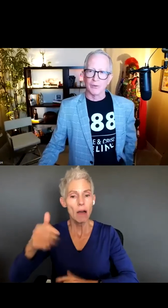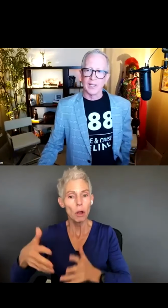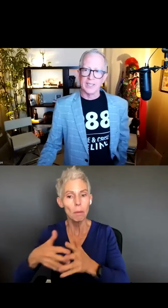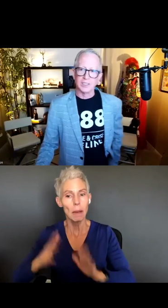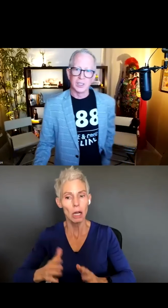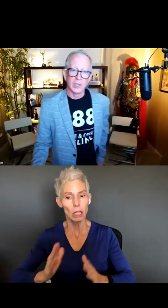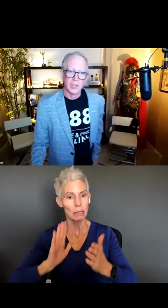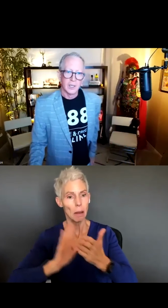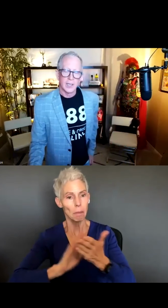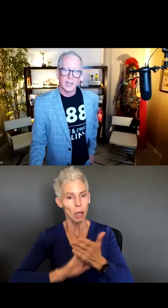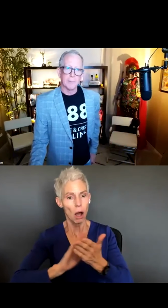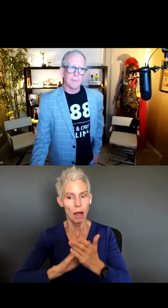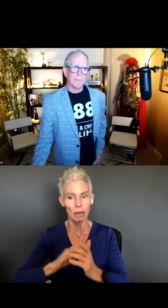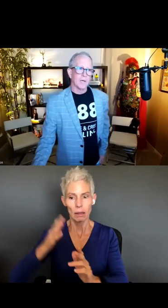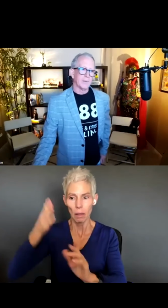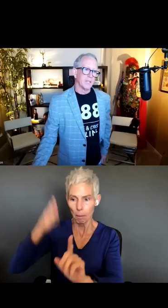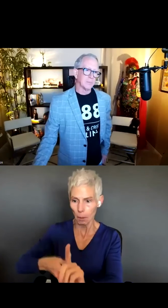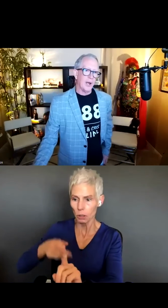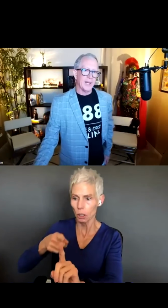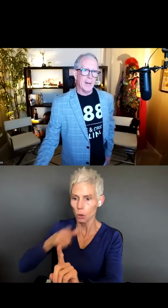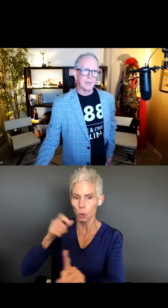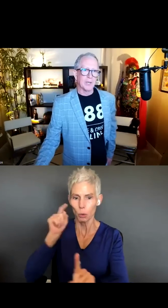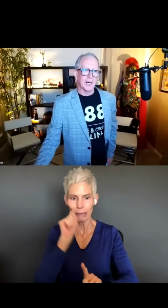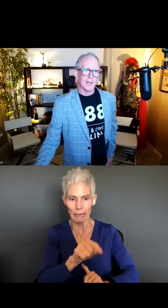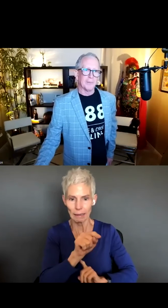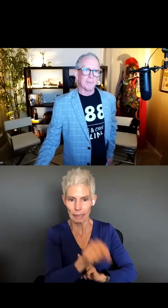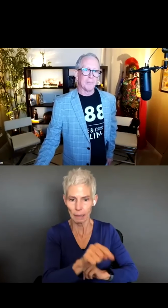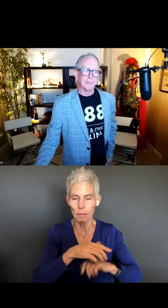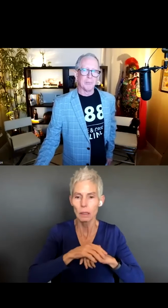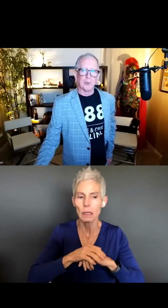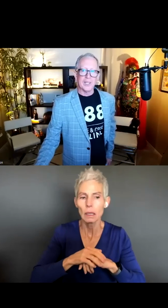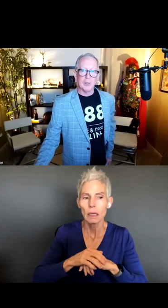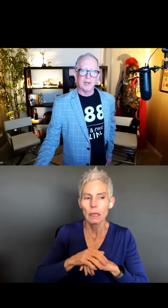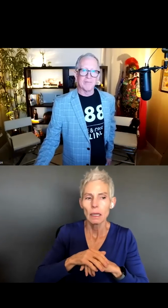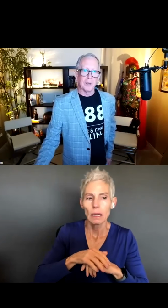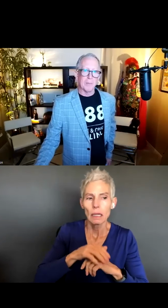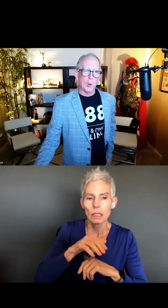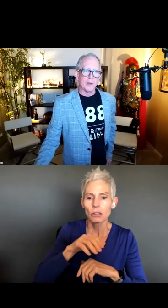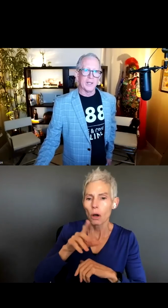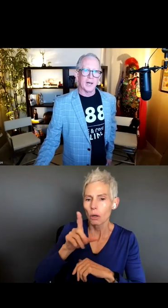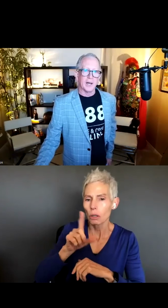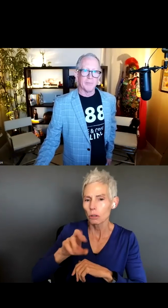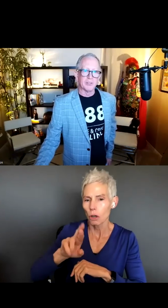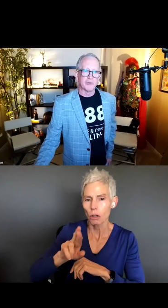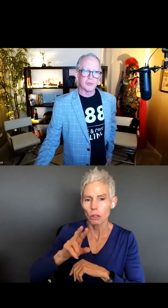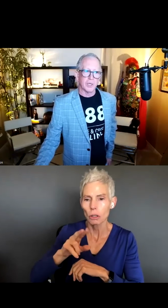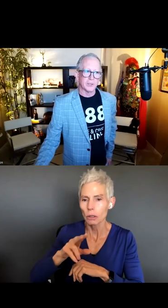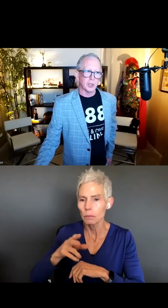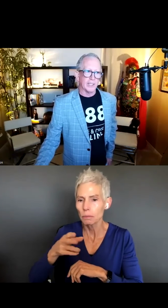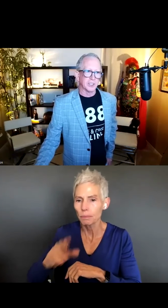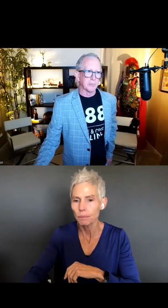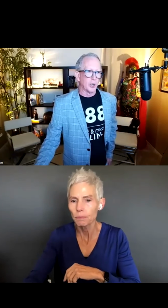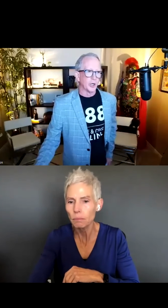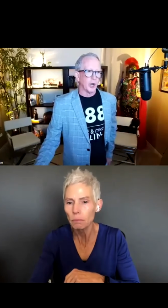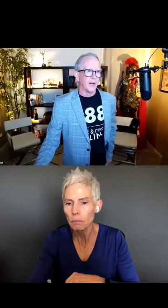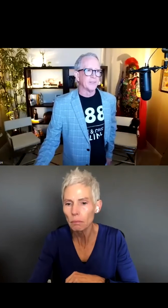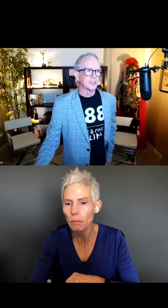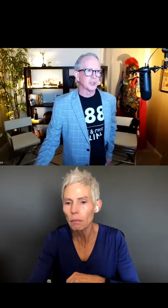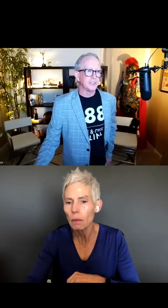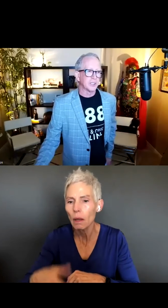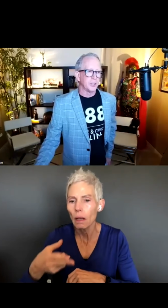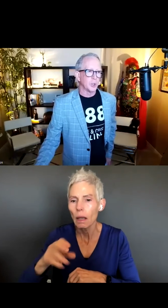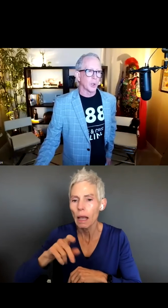his outrage. Dr. Brian Hepburn, bring you in for a moment. This tragic murder